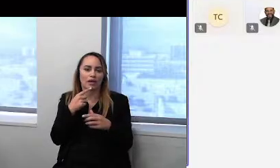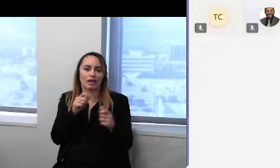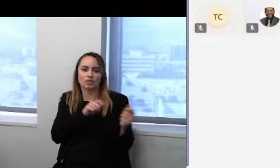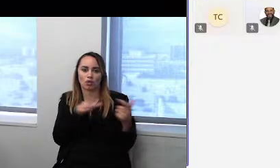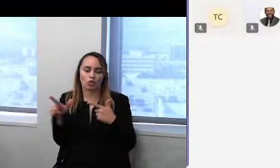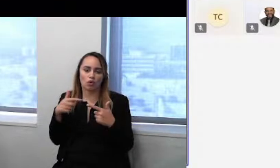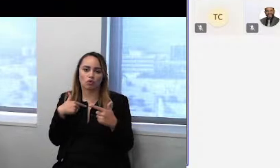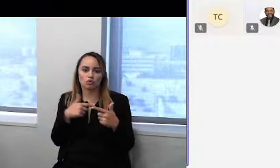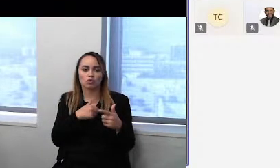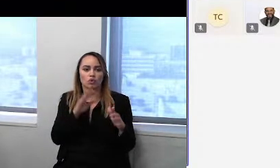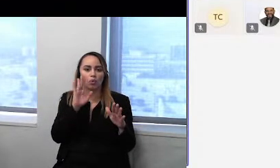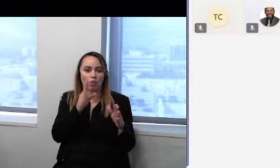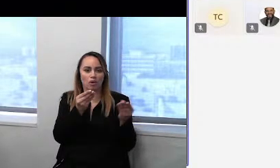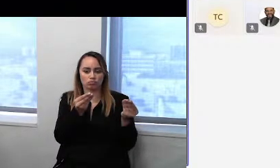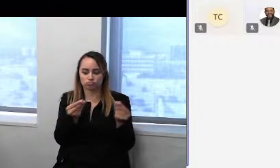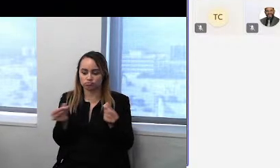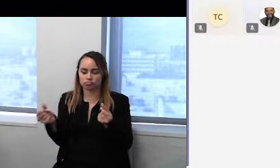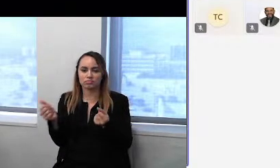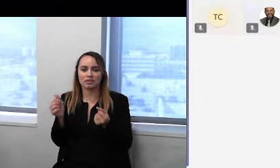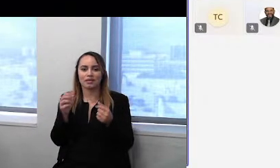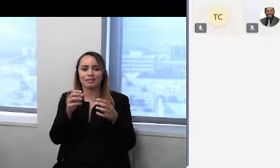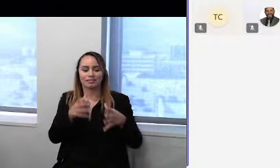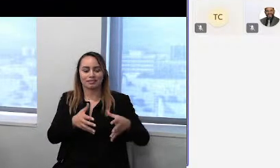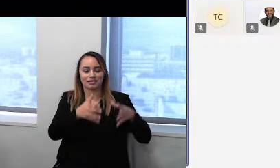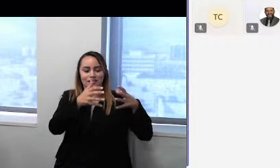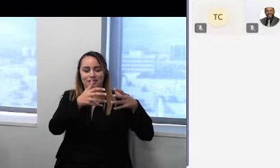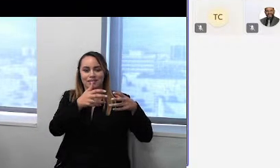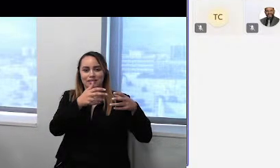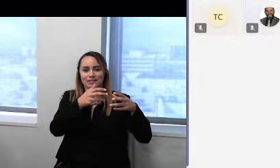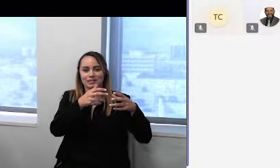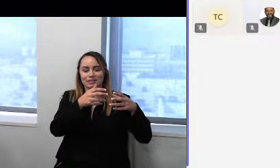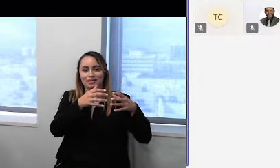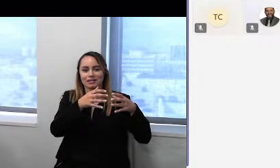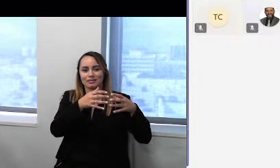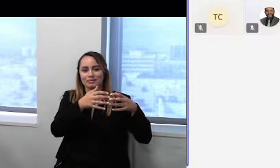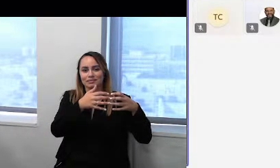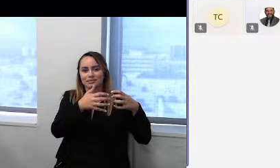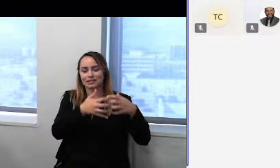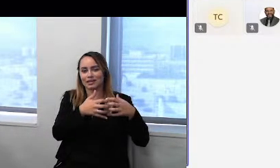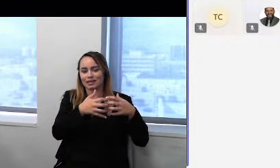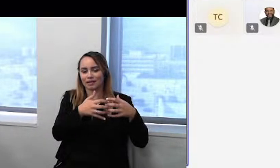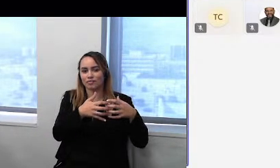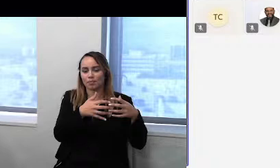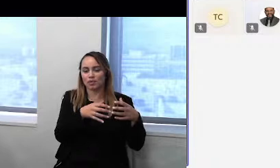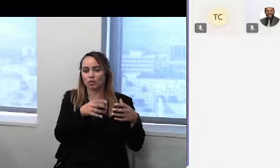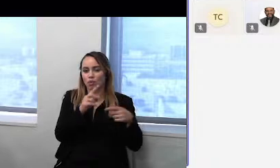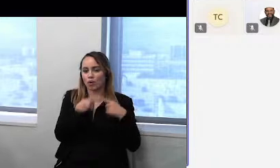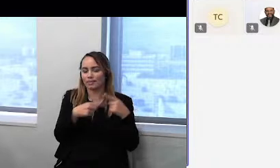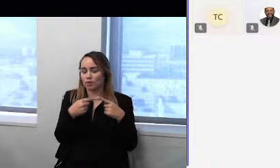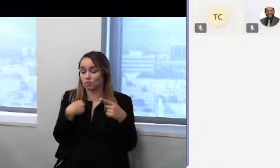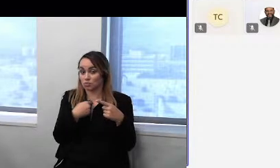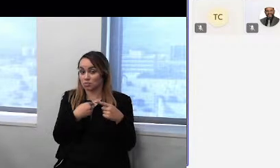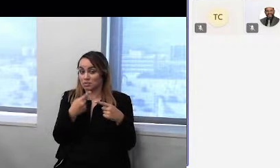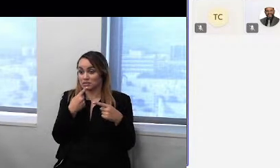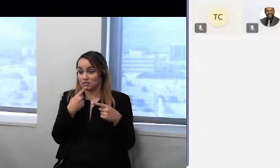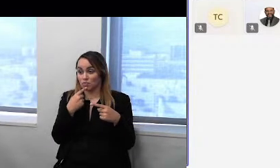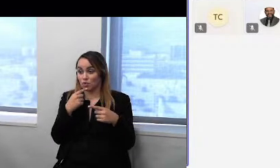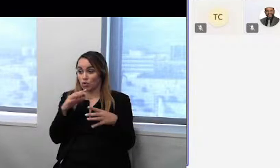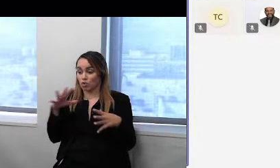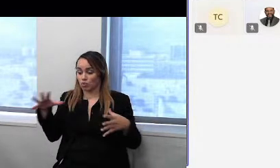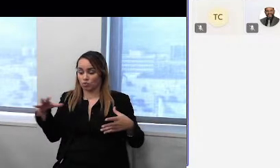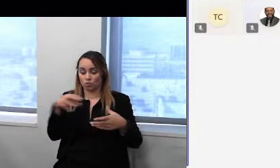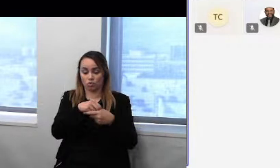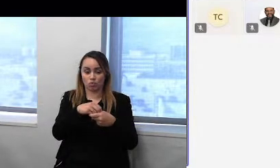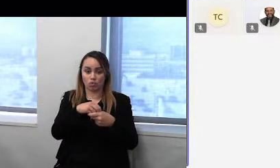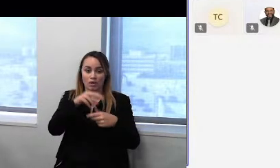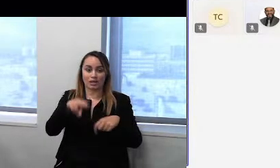on the loss of the transformer, or when you're going to do operation and maintenance. If I do that, Kevin will be, I don't know, he has punched me yet, but he would not appreciate it, because